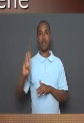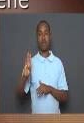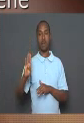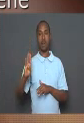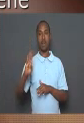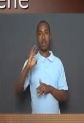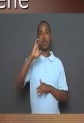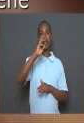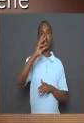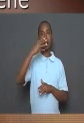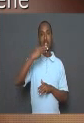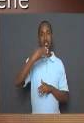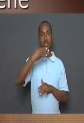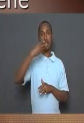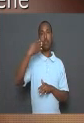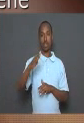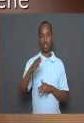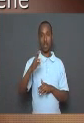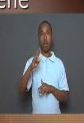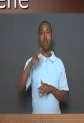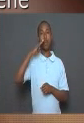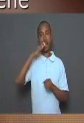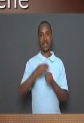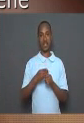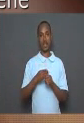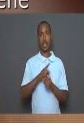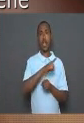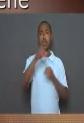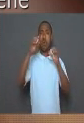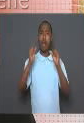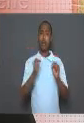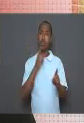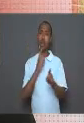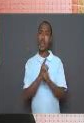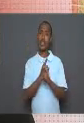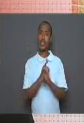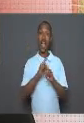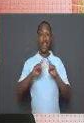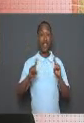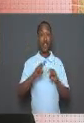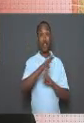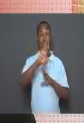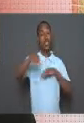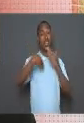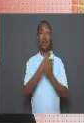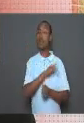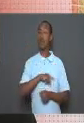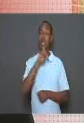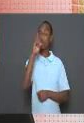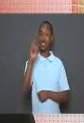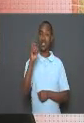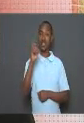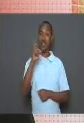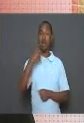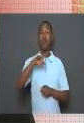hexane, and benzene. Were you able to correctly identify those general properties